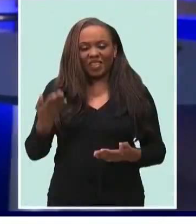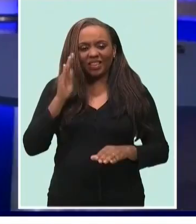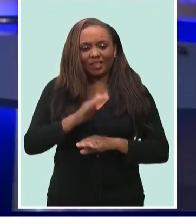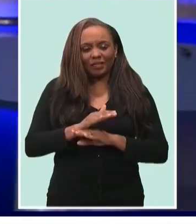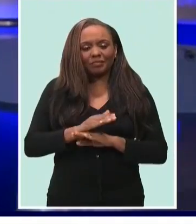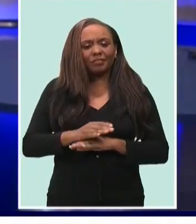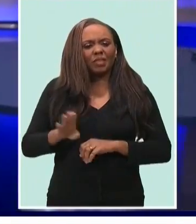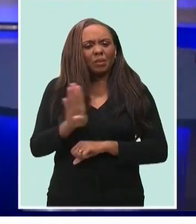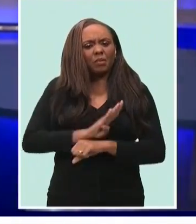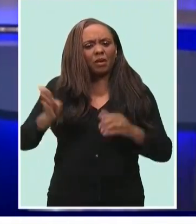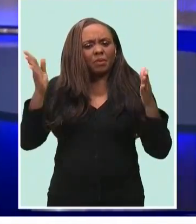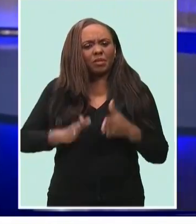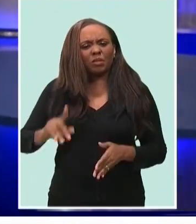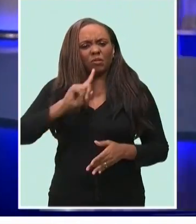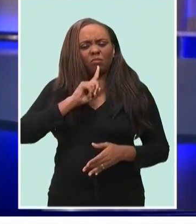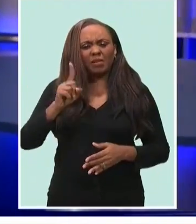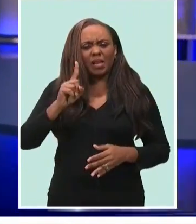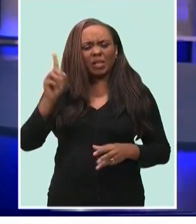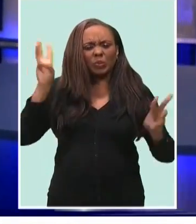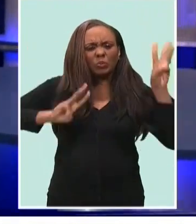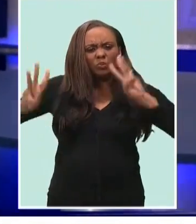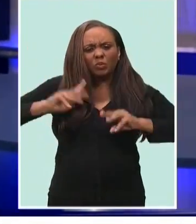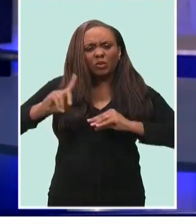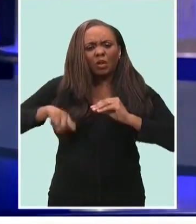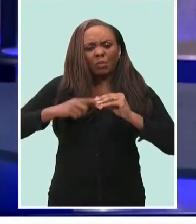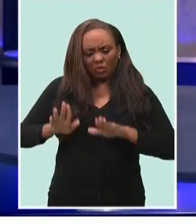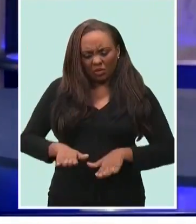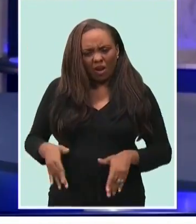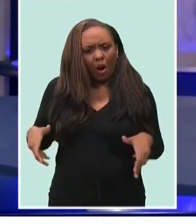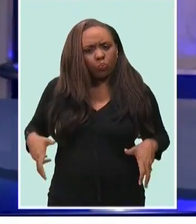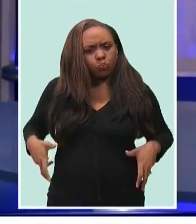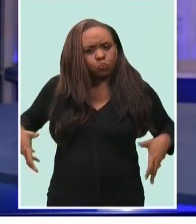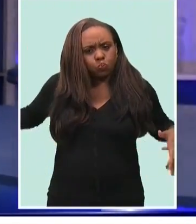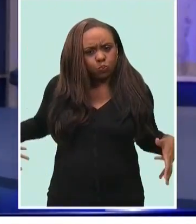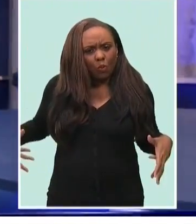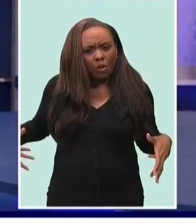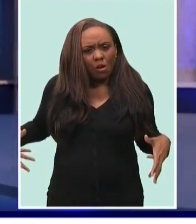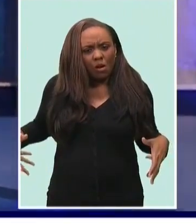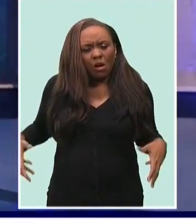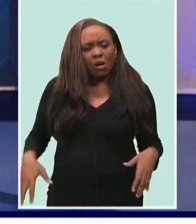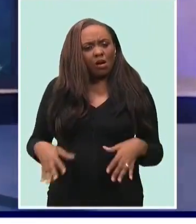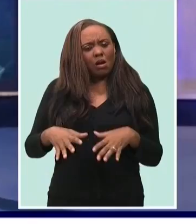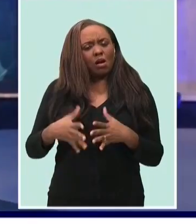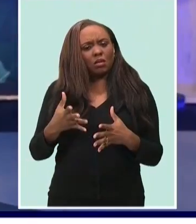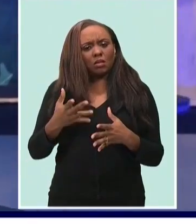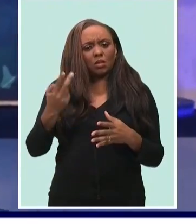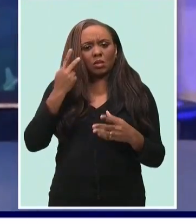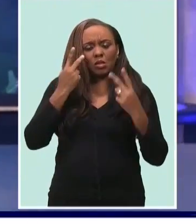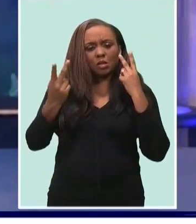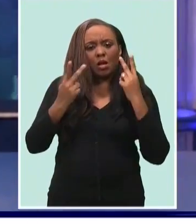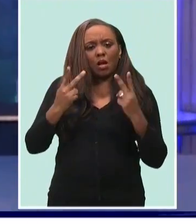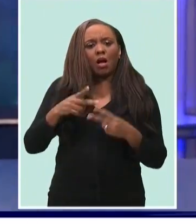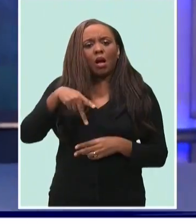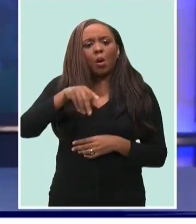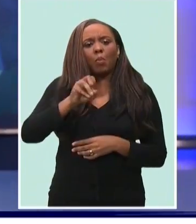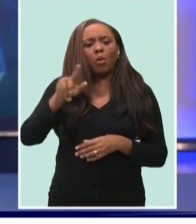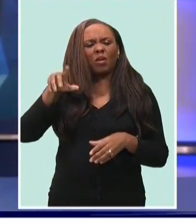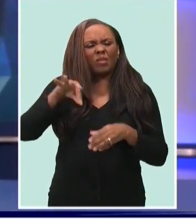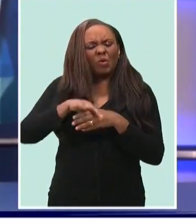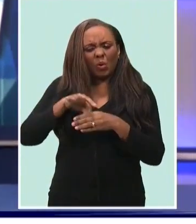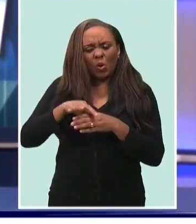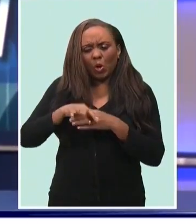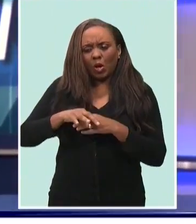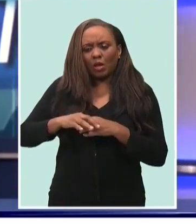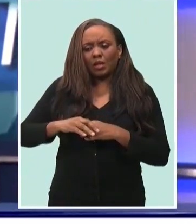And in our top story, Barbadians are deeply concerned about childhood obesity. A cadres poll commissioned by the Heart and Stroke Foundation